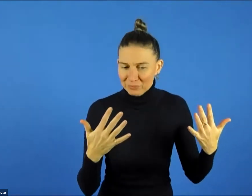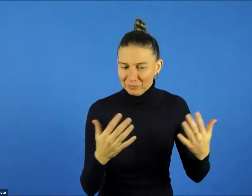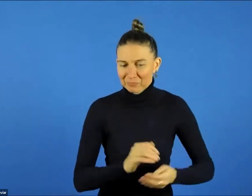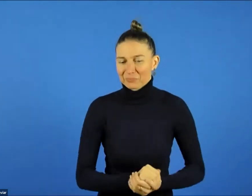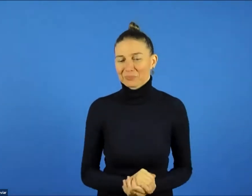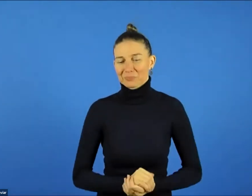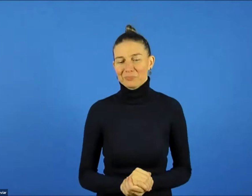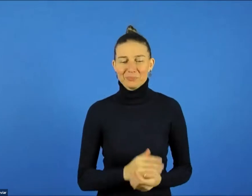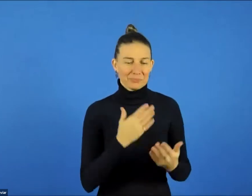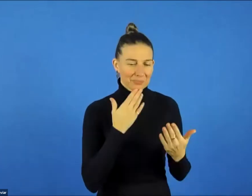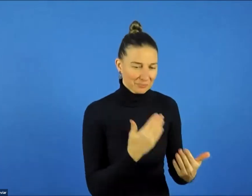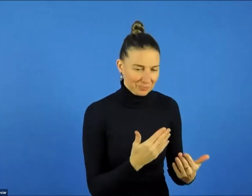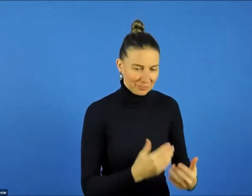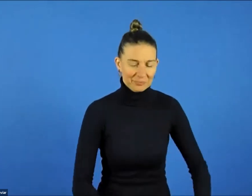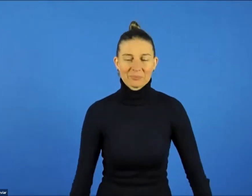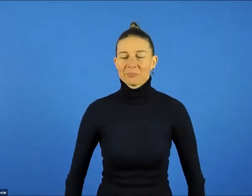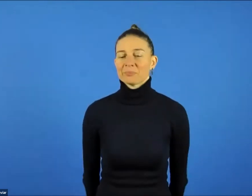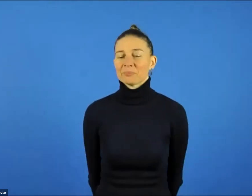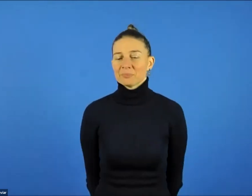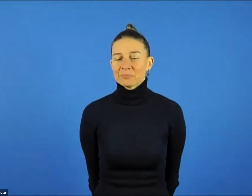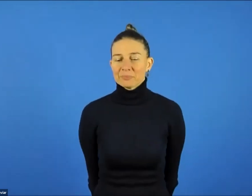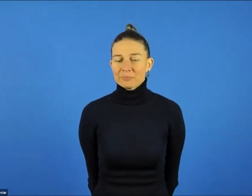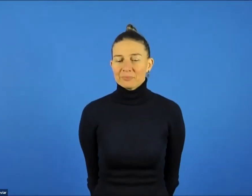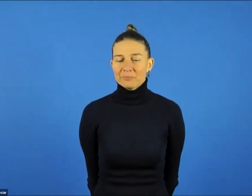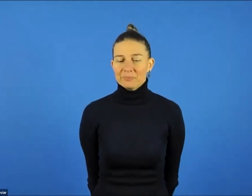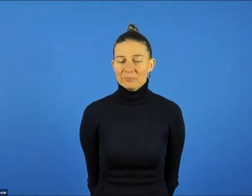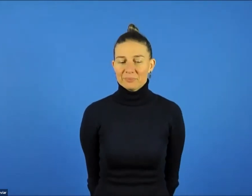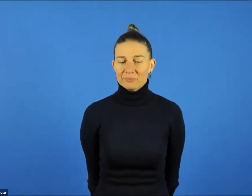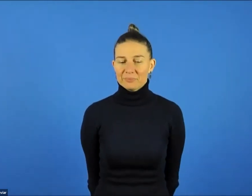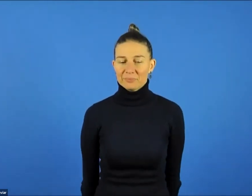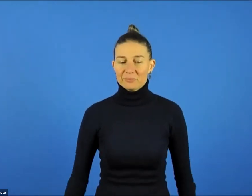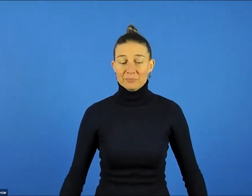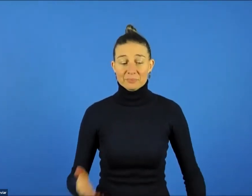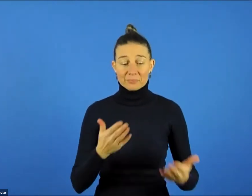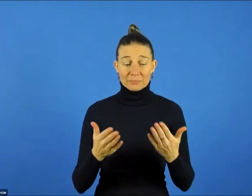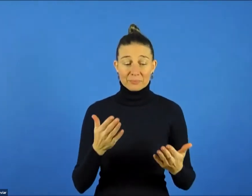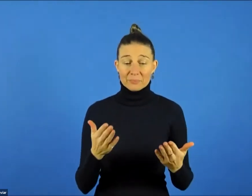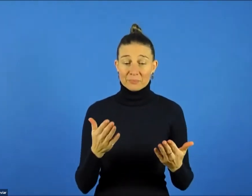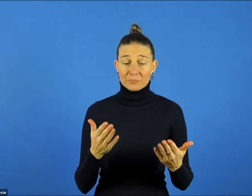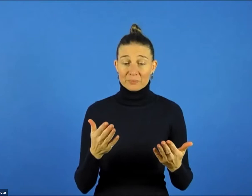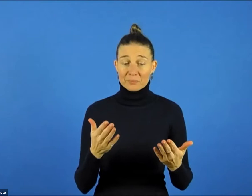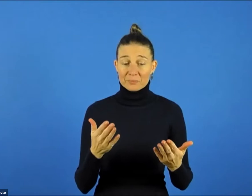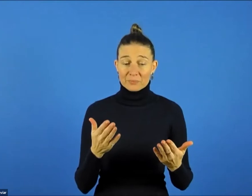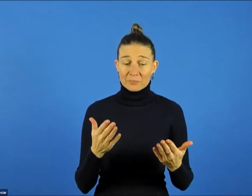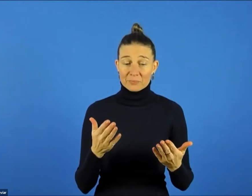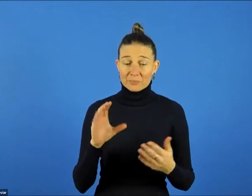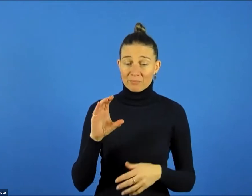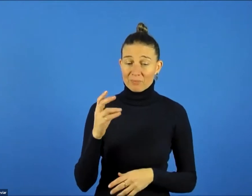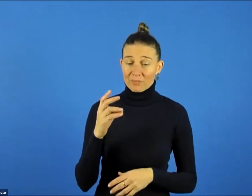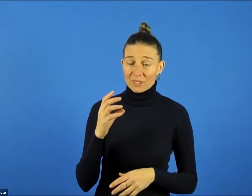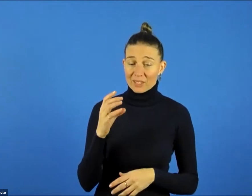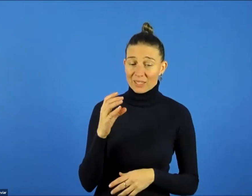journeys. Thank you. Thank you. Maybe Christoph? Well, my big wish